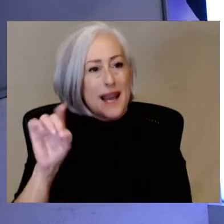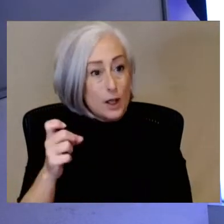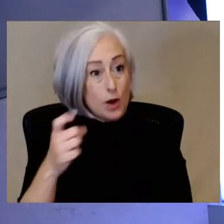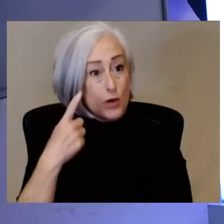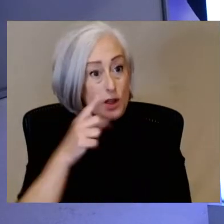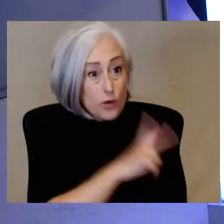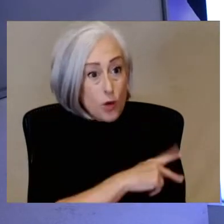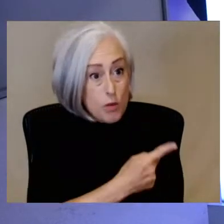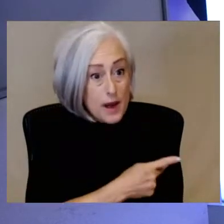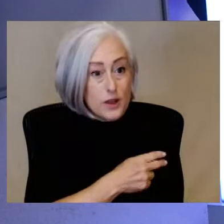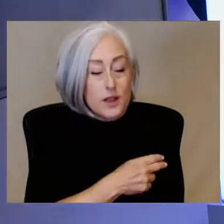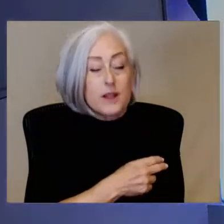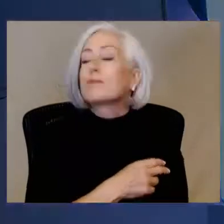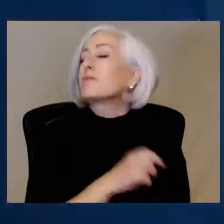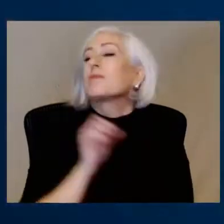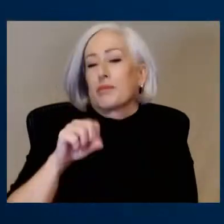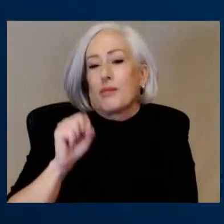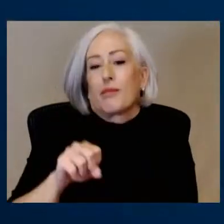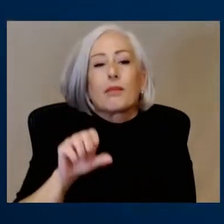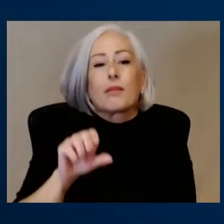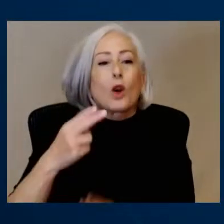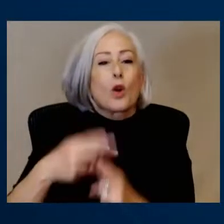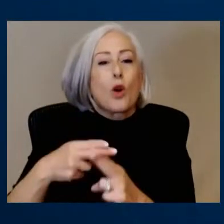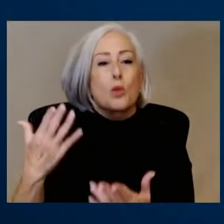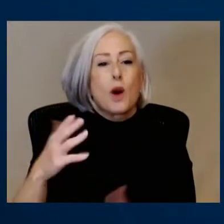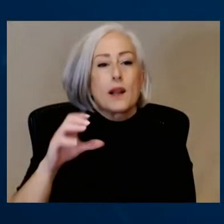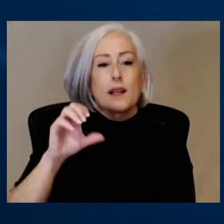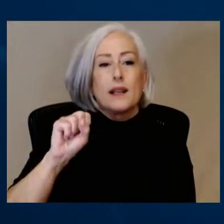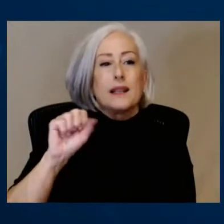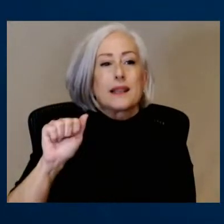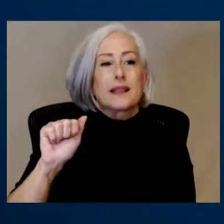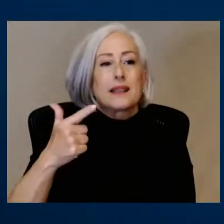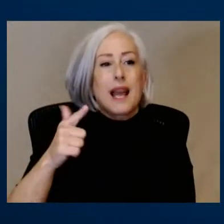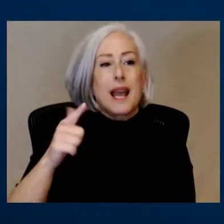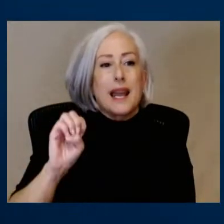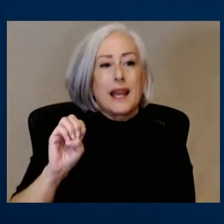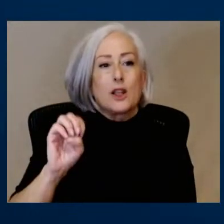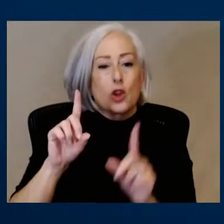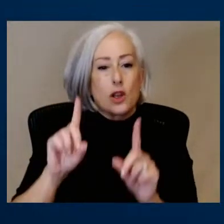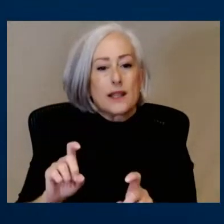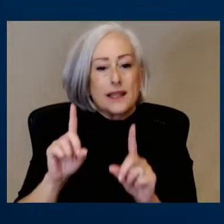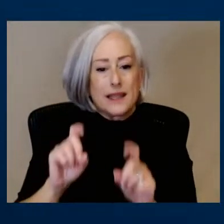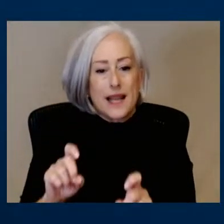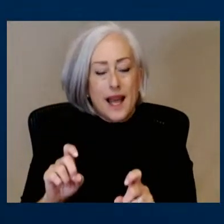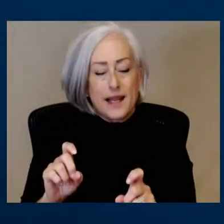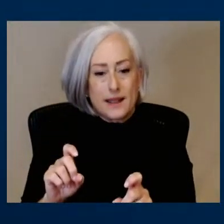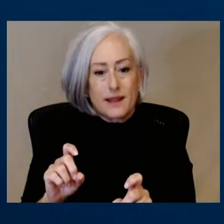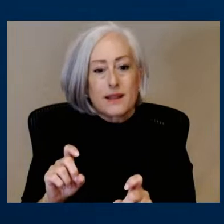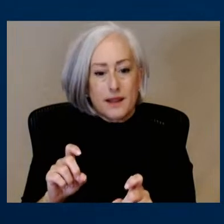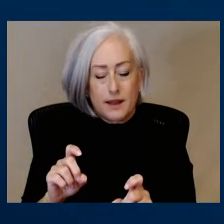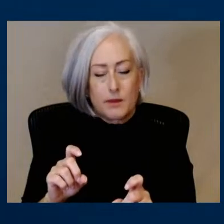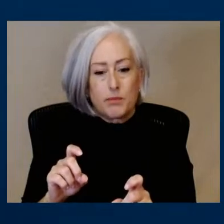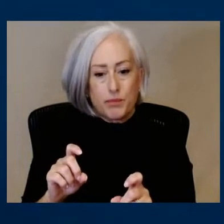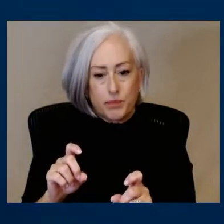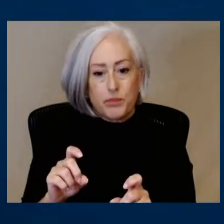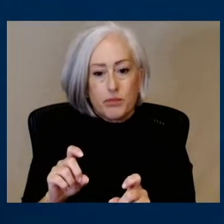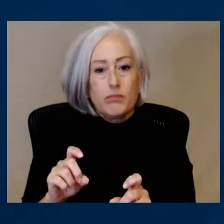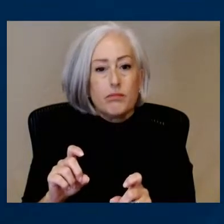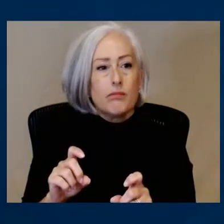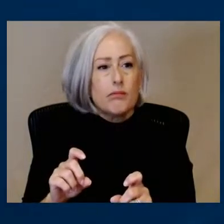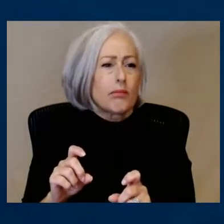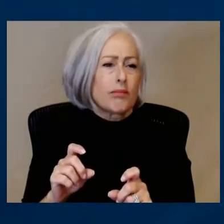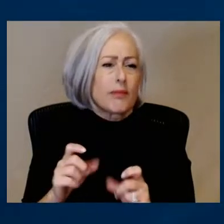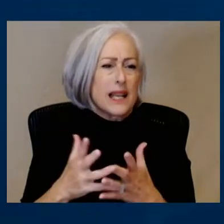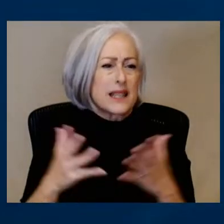is the test is called the SAGE test, and it's sort of a derivative of a lot of different tests,